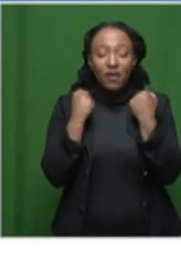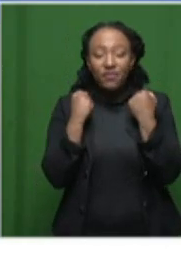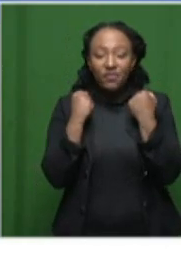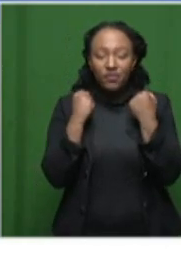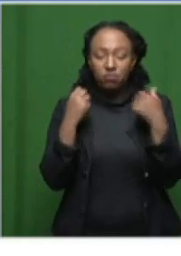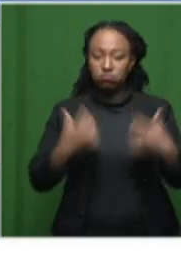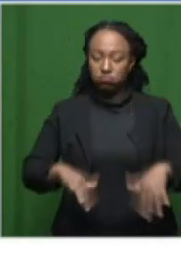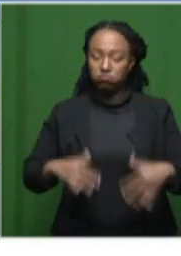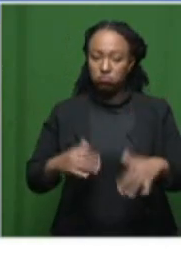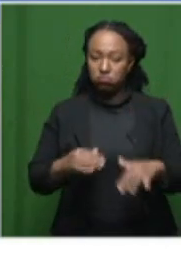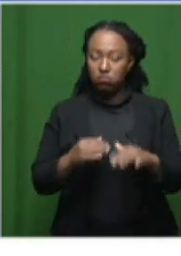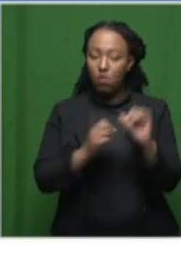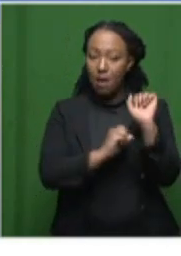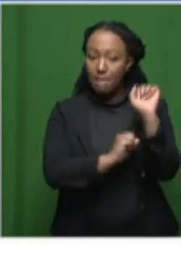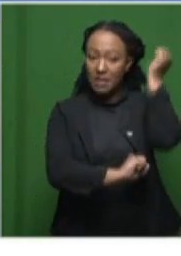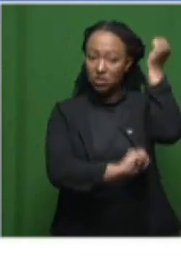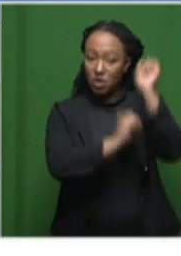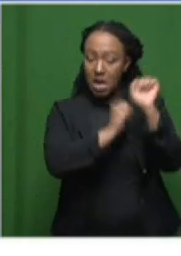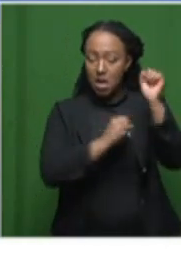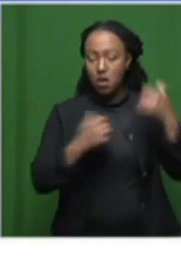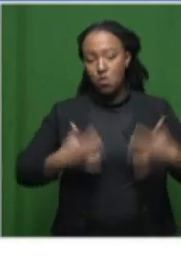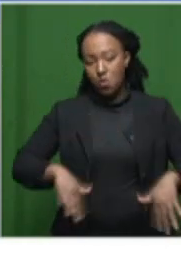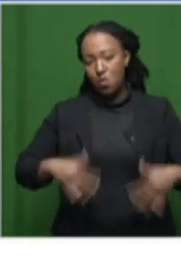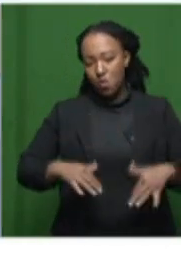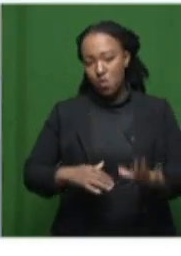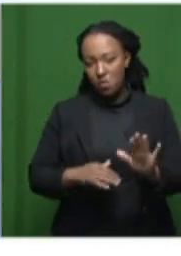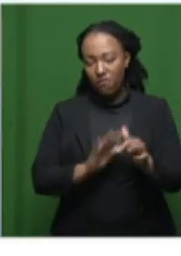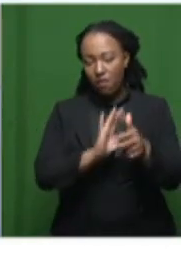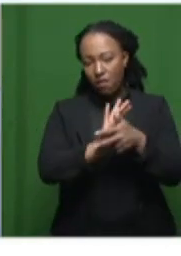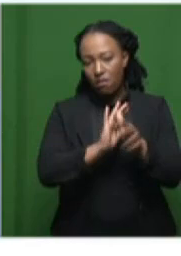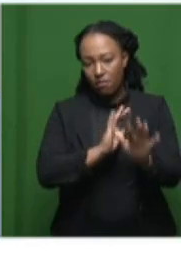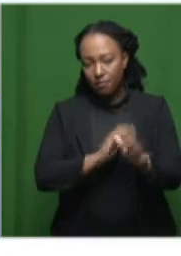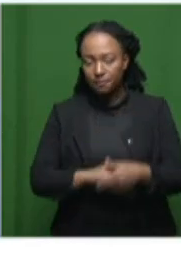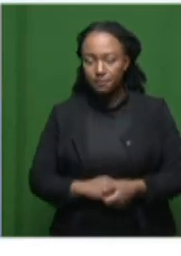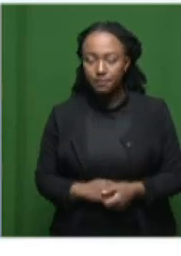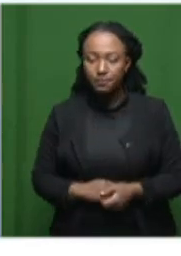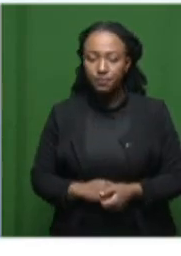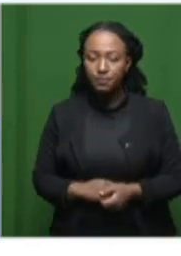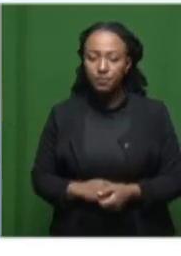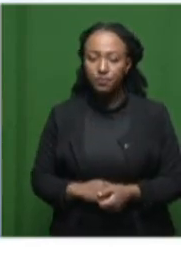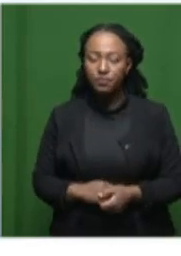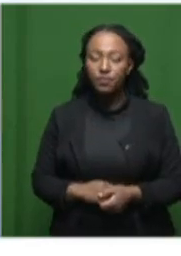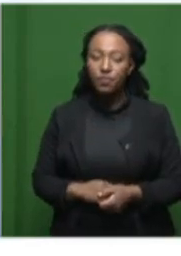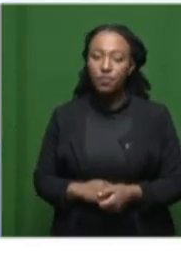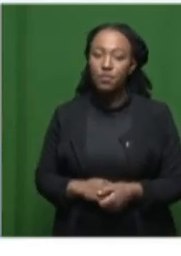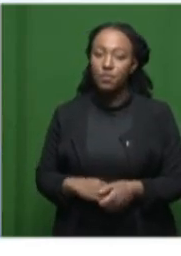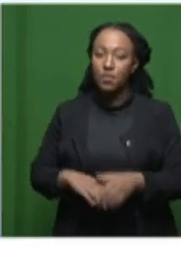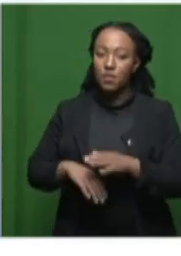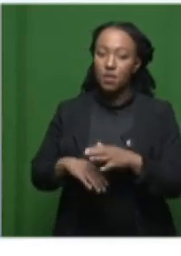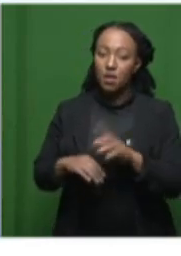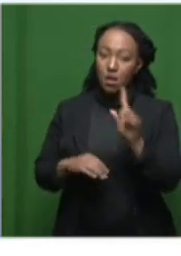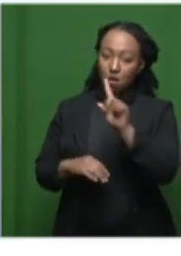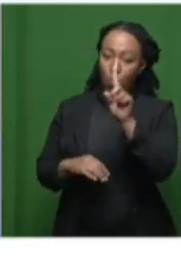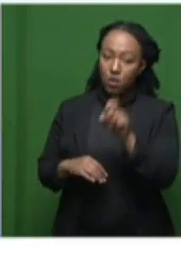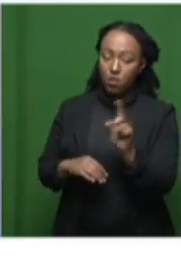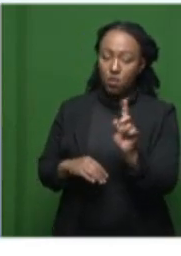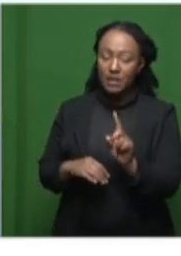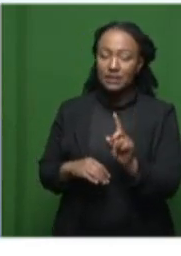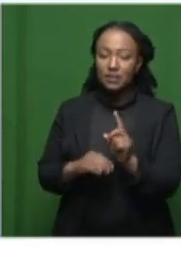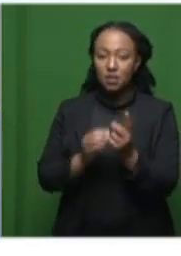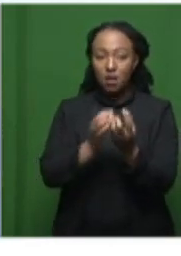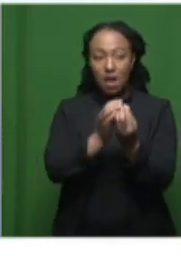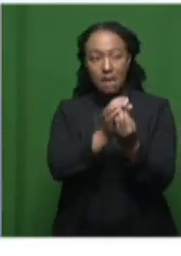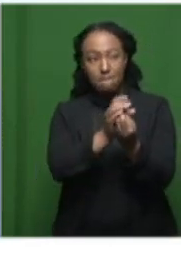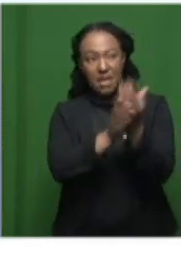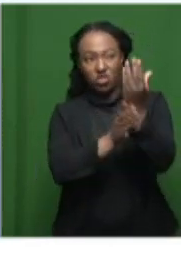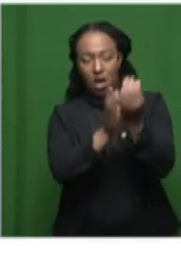respect those machines on the mine and we give it clearances. And I guess, the most important question is about emissions.